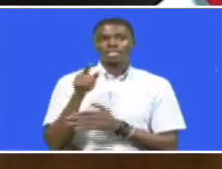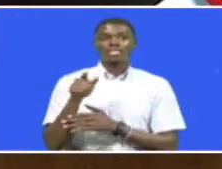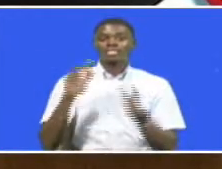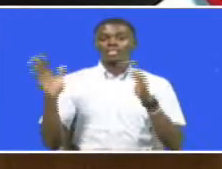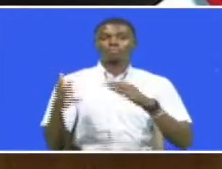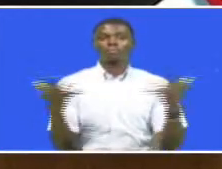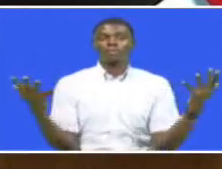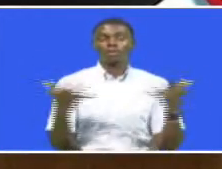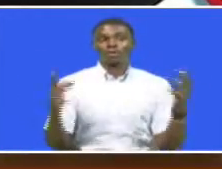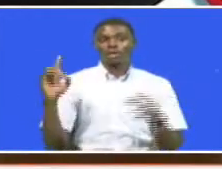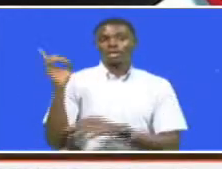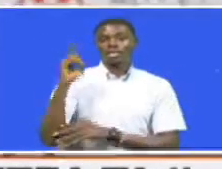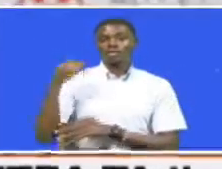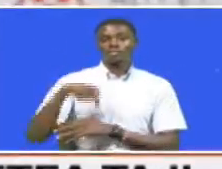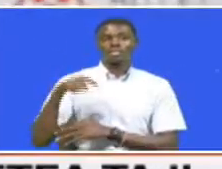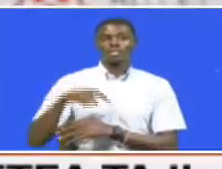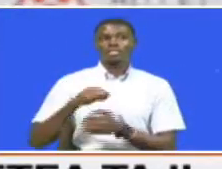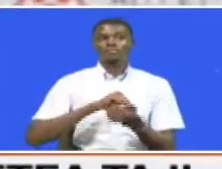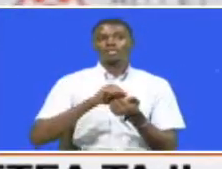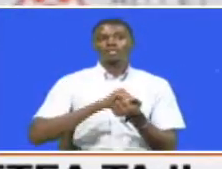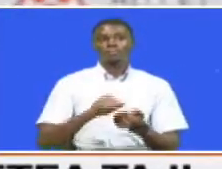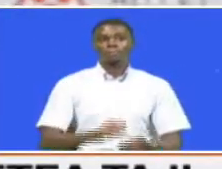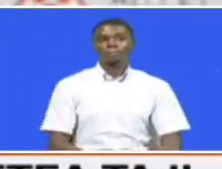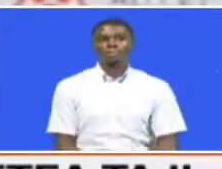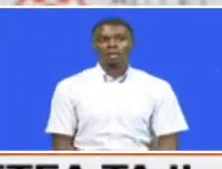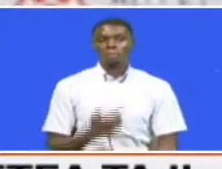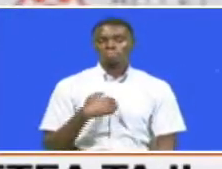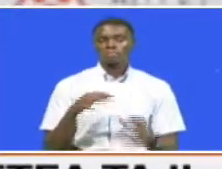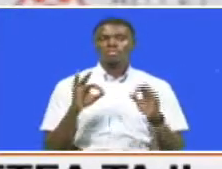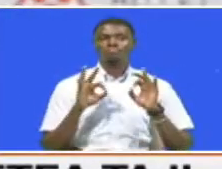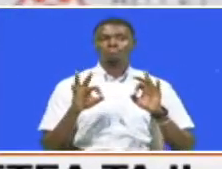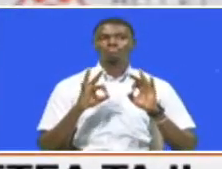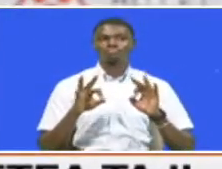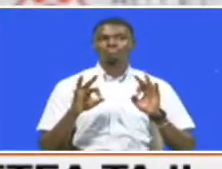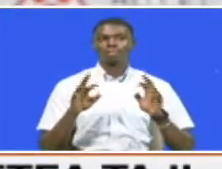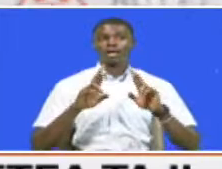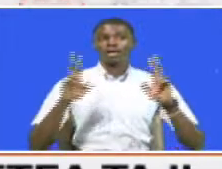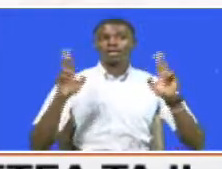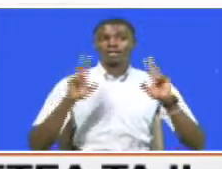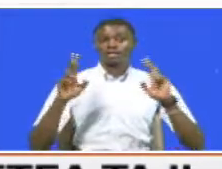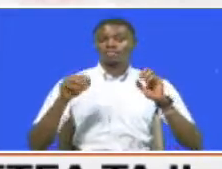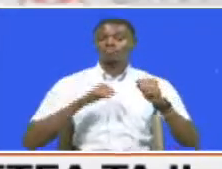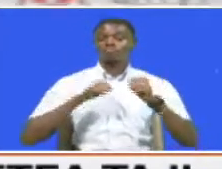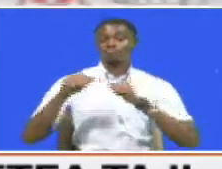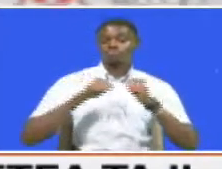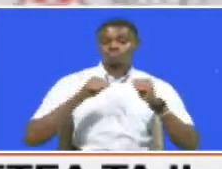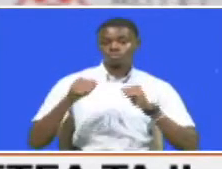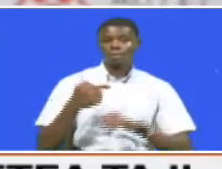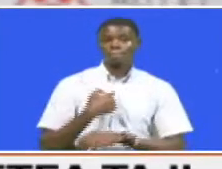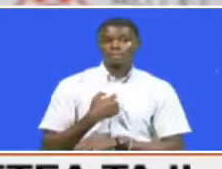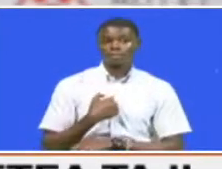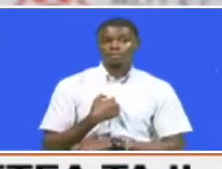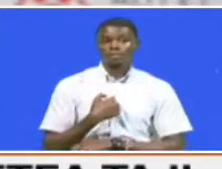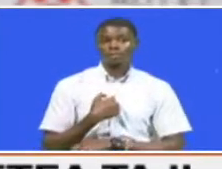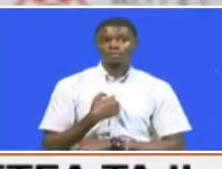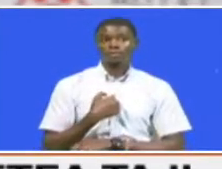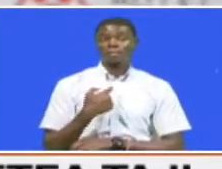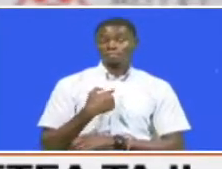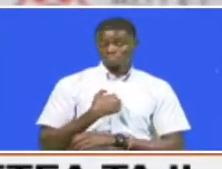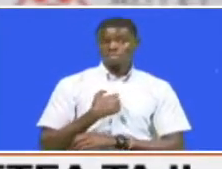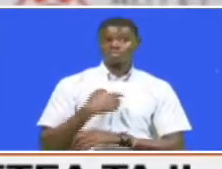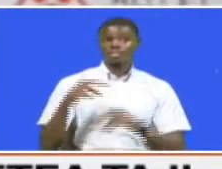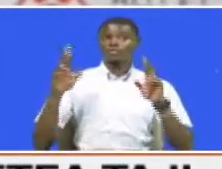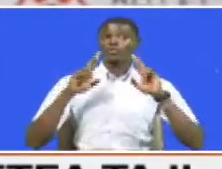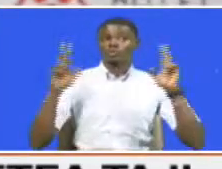Nairobi Ijumaa hii. Mimi najihisi niko sawa na niko tayari kwa kupikana. Mimi najiamini,